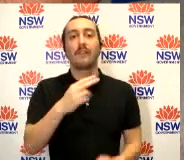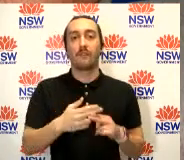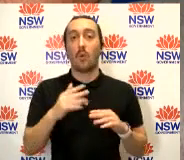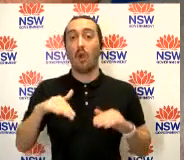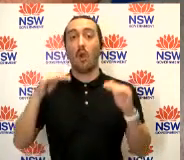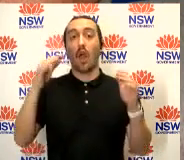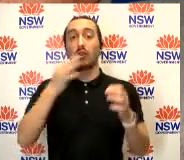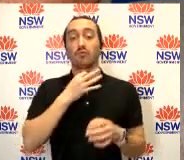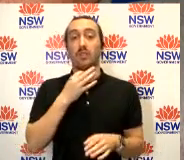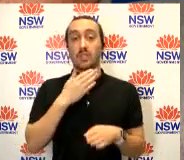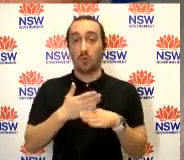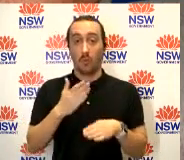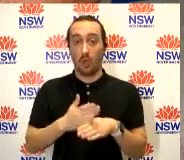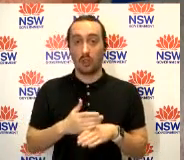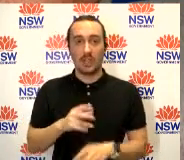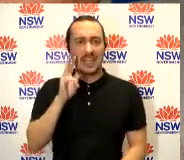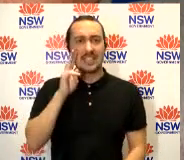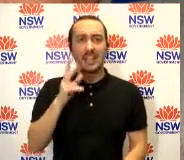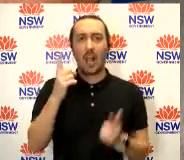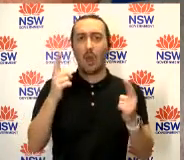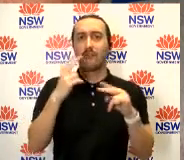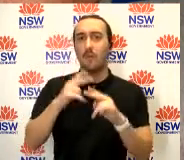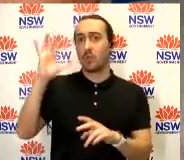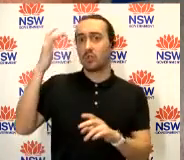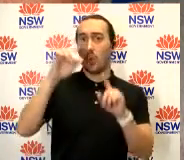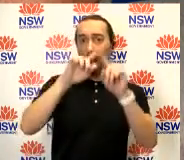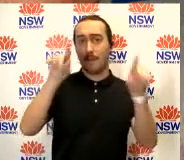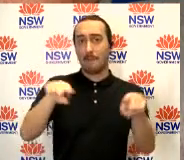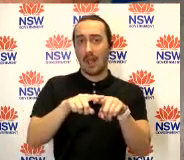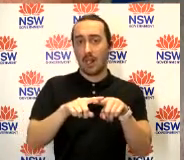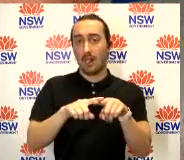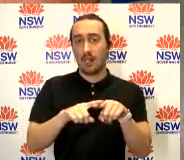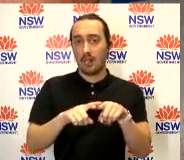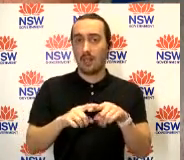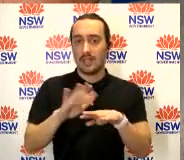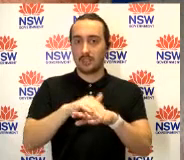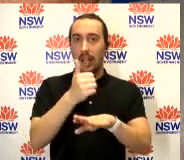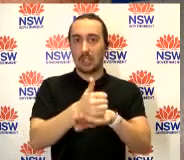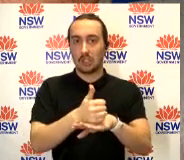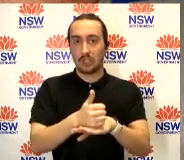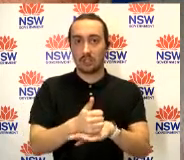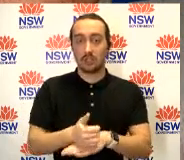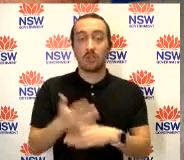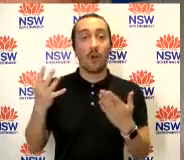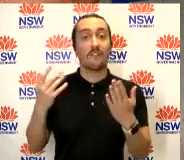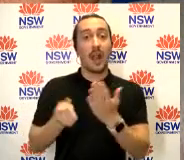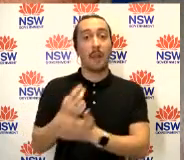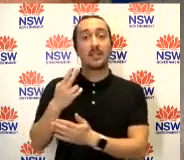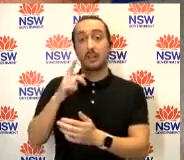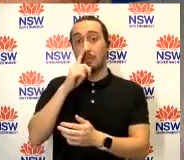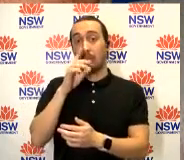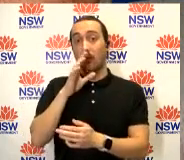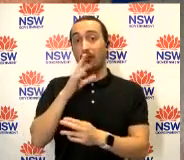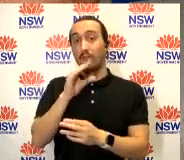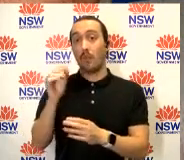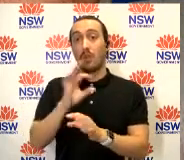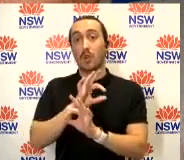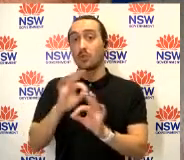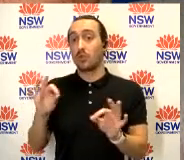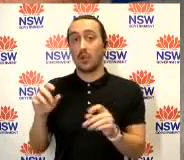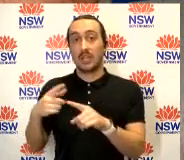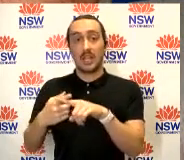panel installation. Often it's people from non-English speaking backgrounds. They've got their own ABN,